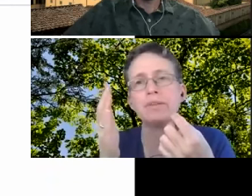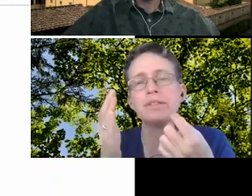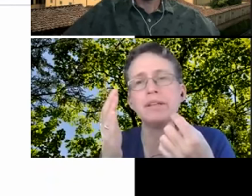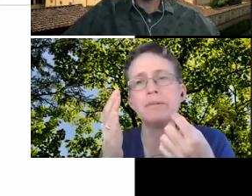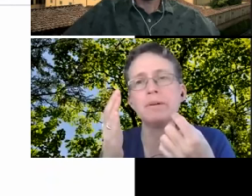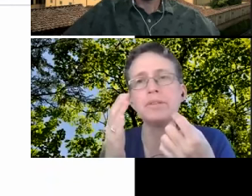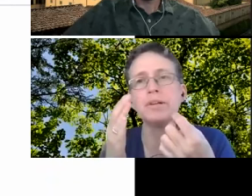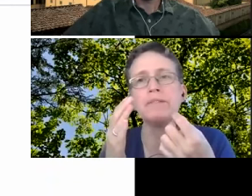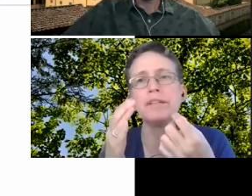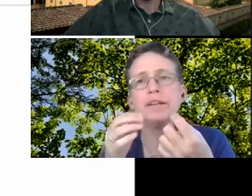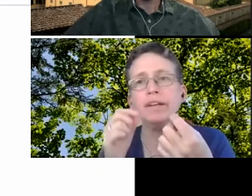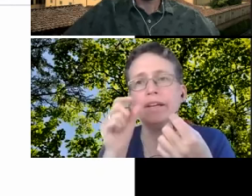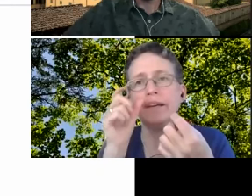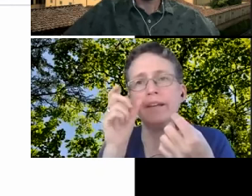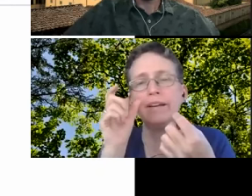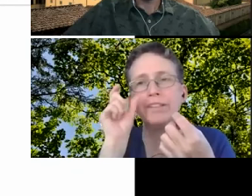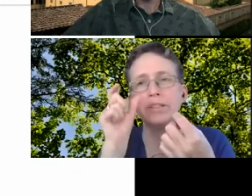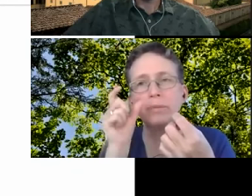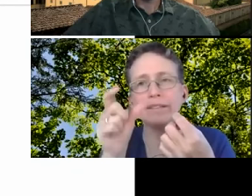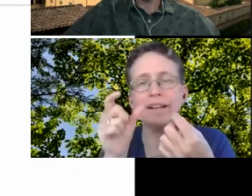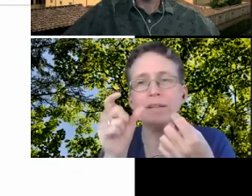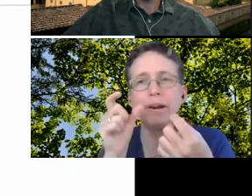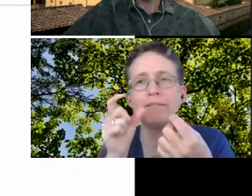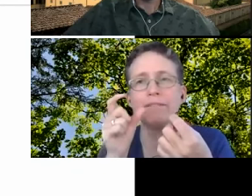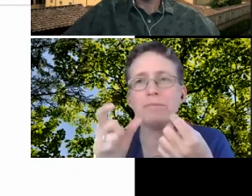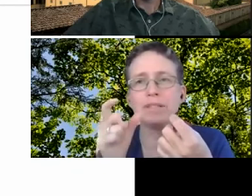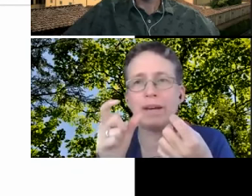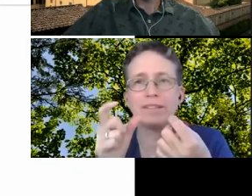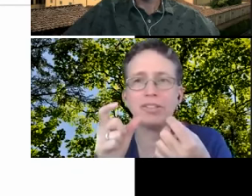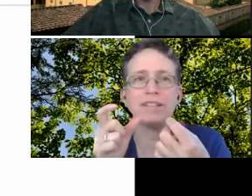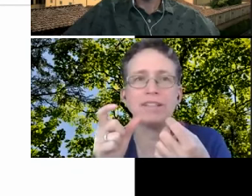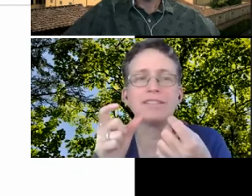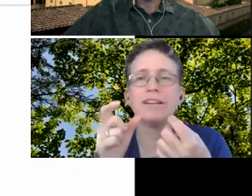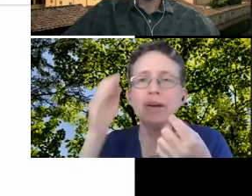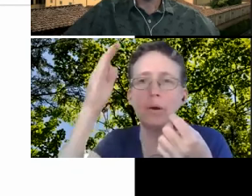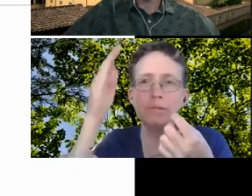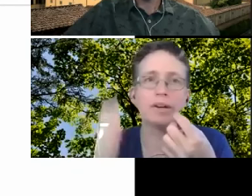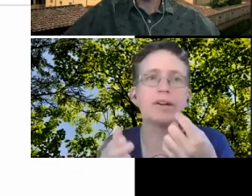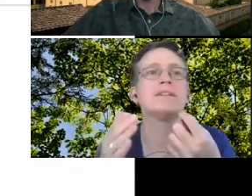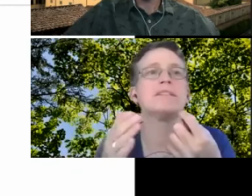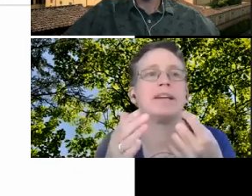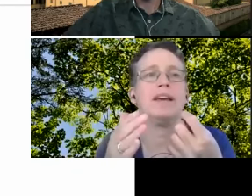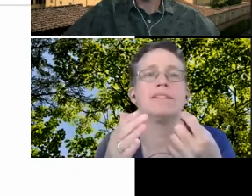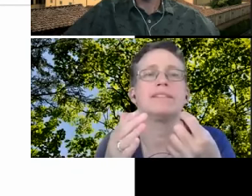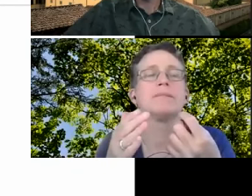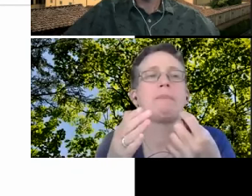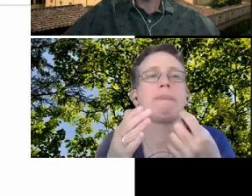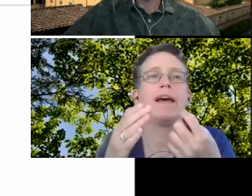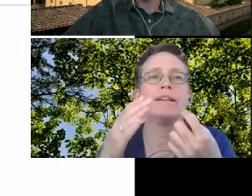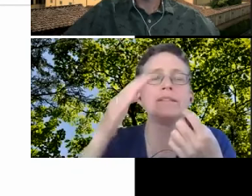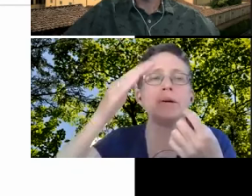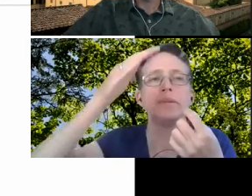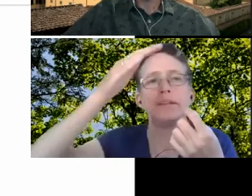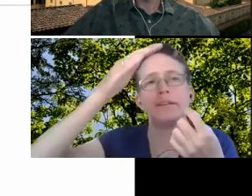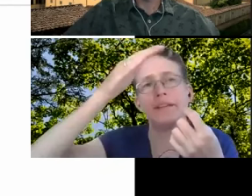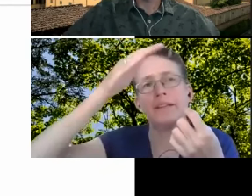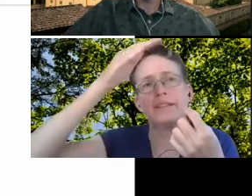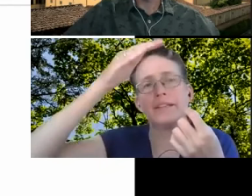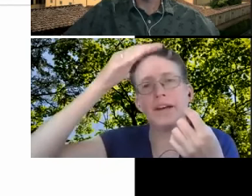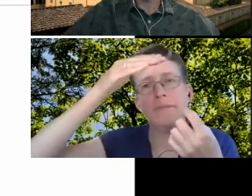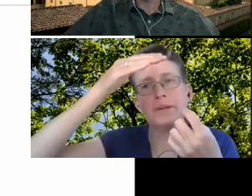that were observed in just one tiny part of Cambridge, Massachusetts, over decades. And so